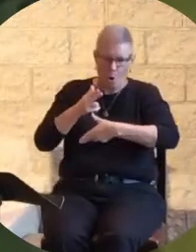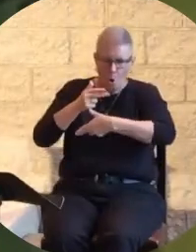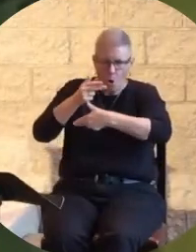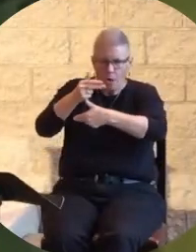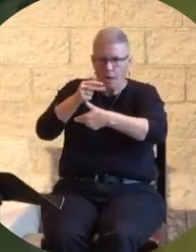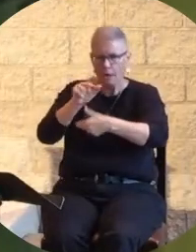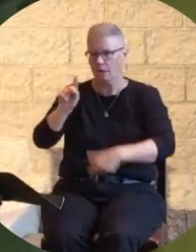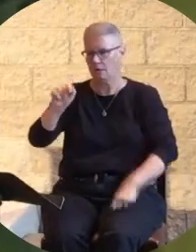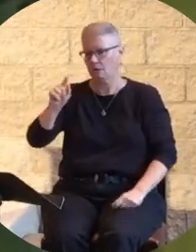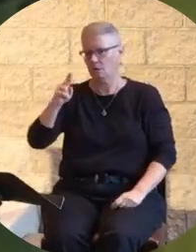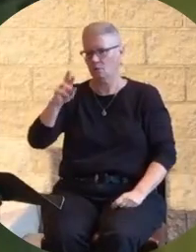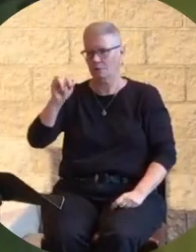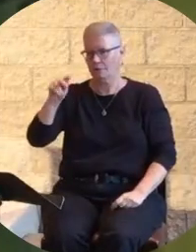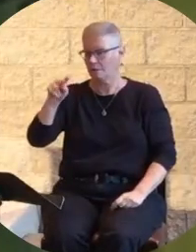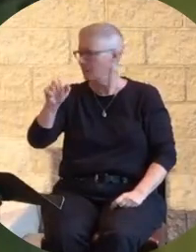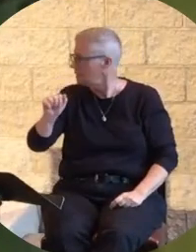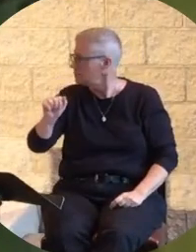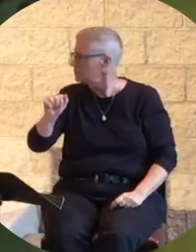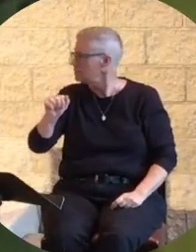And then there was Sandy.